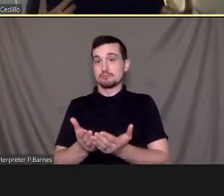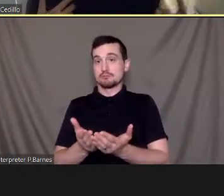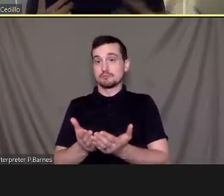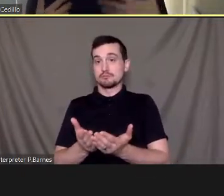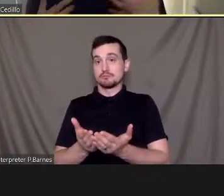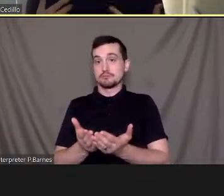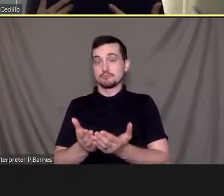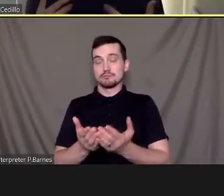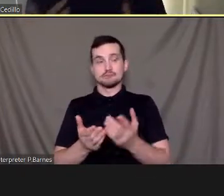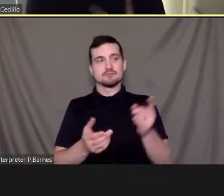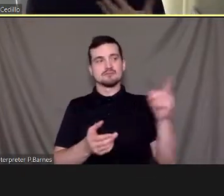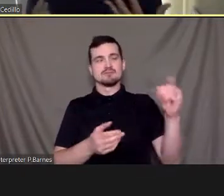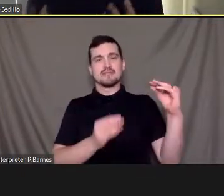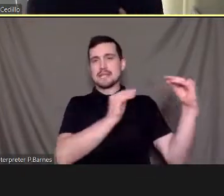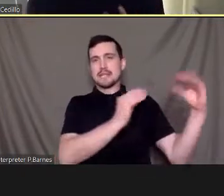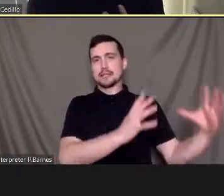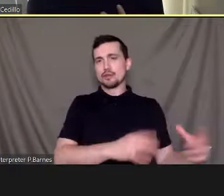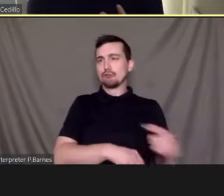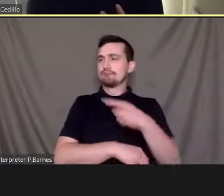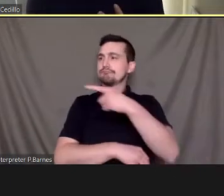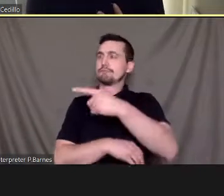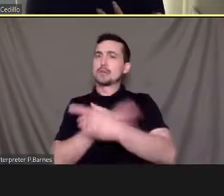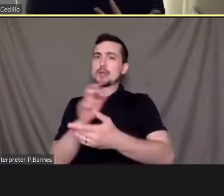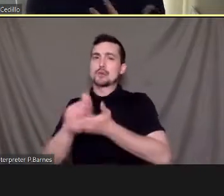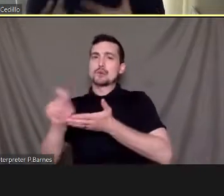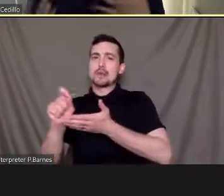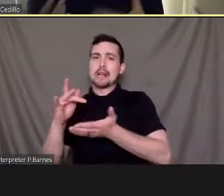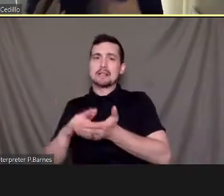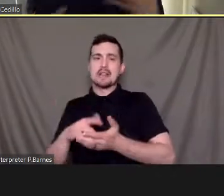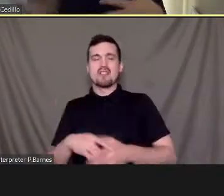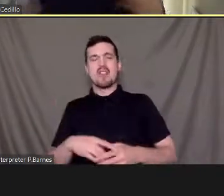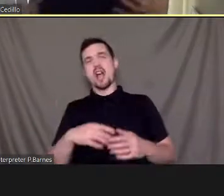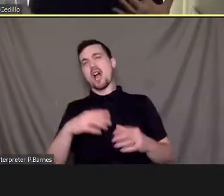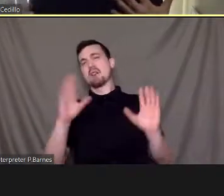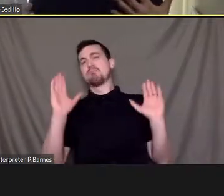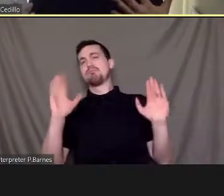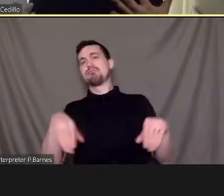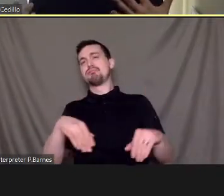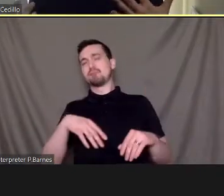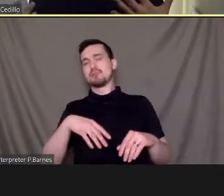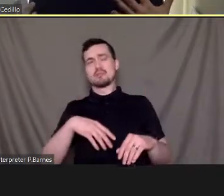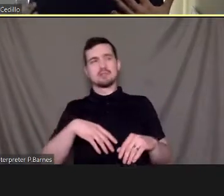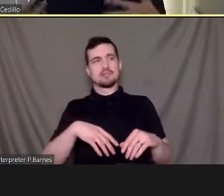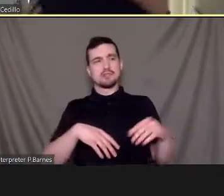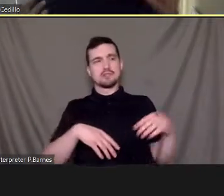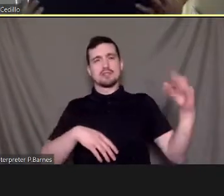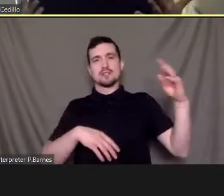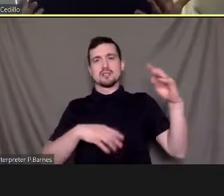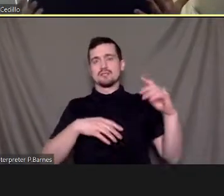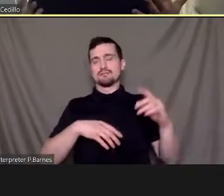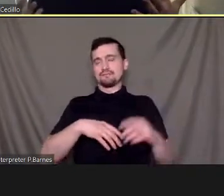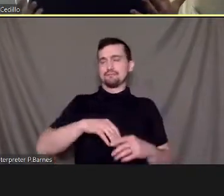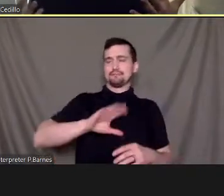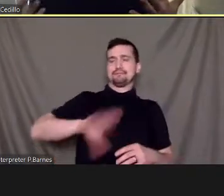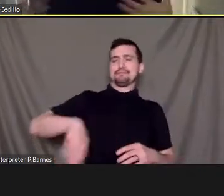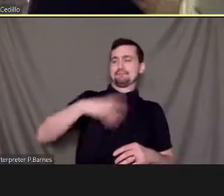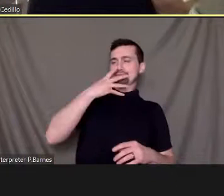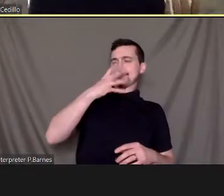blowing her off because they did not have what almost seems like that hidden